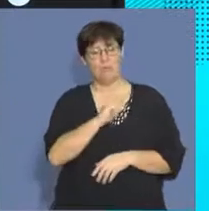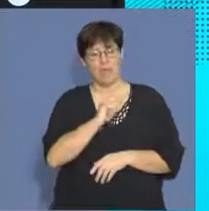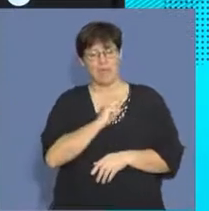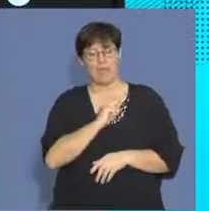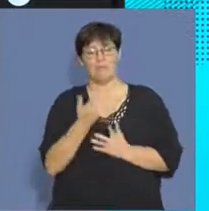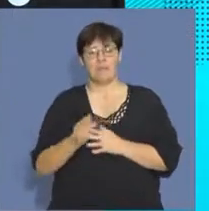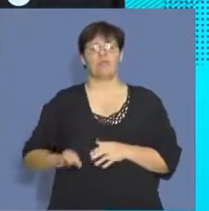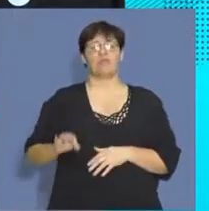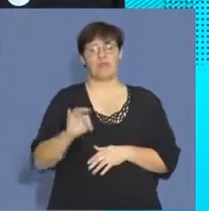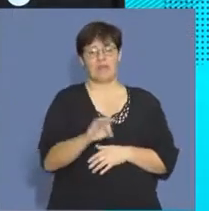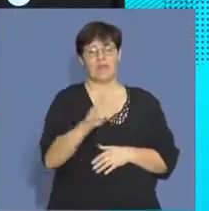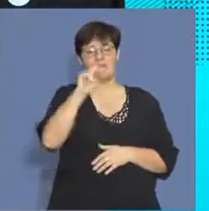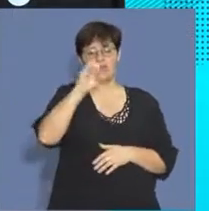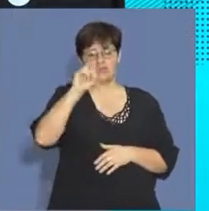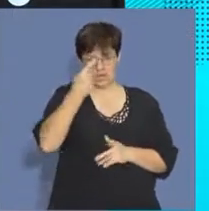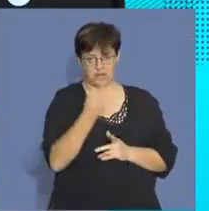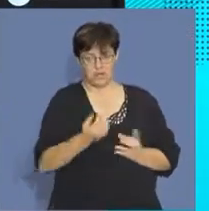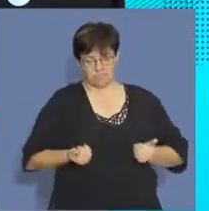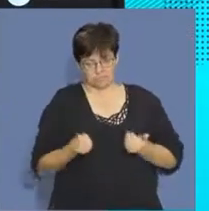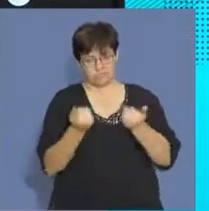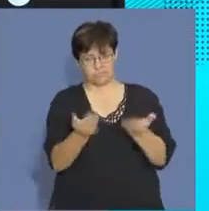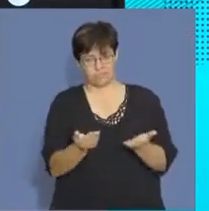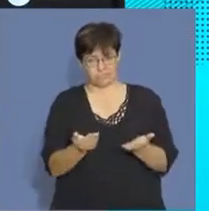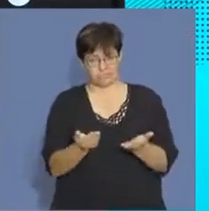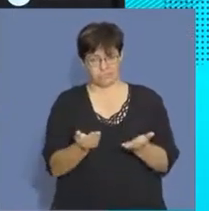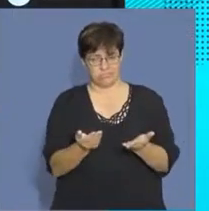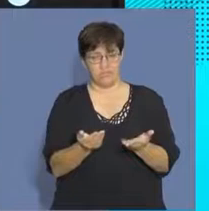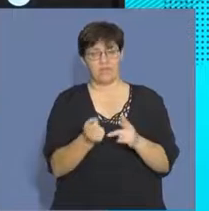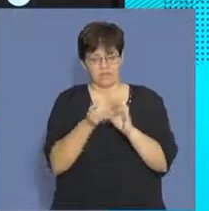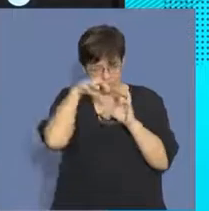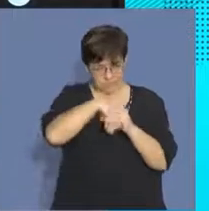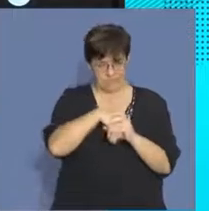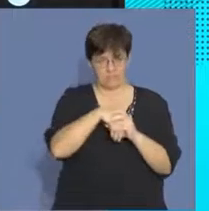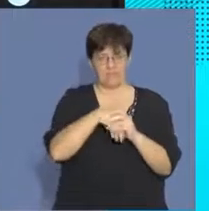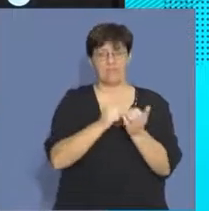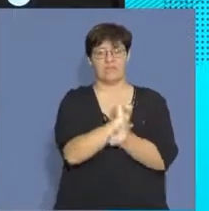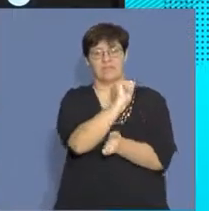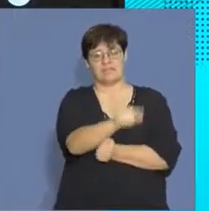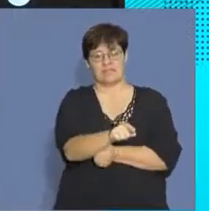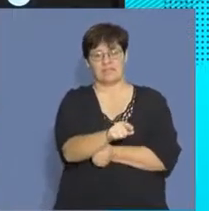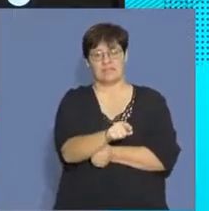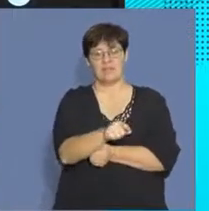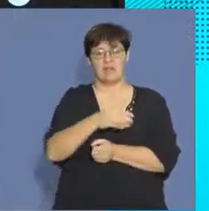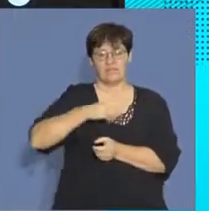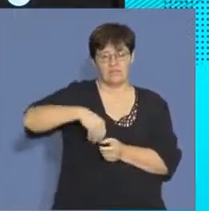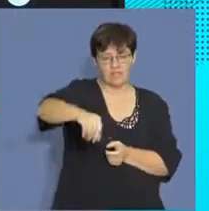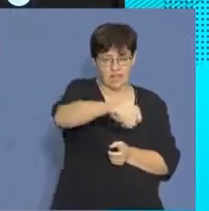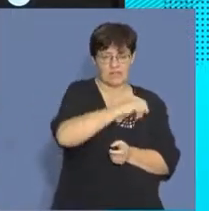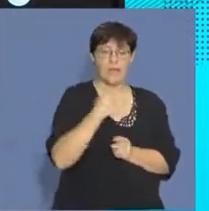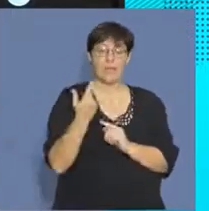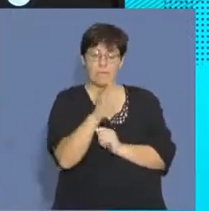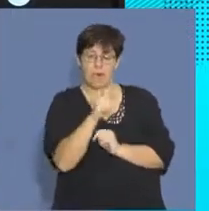that contributes to the nitrogen being produced and kind of captured into fertilizers, which plants then are able